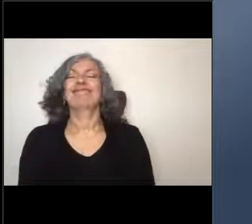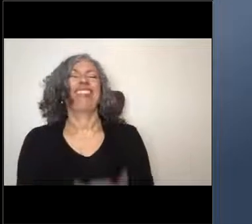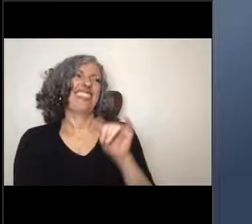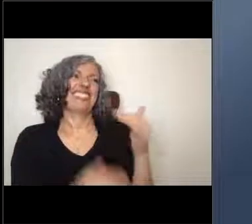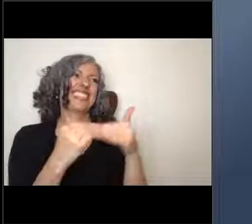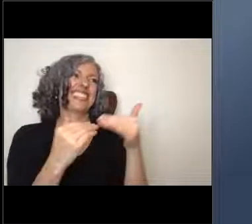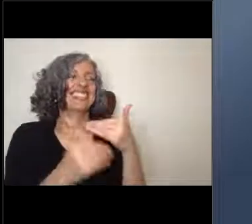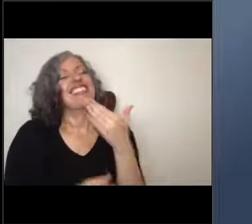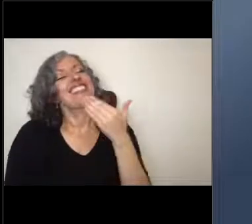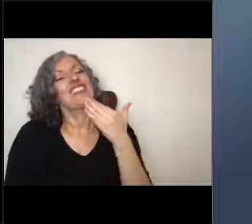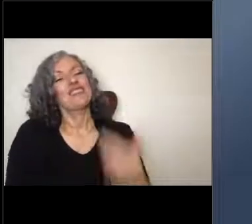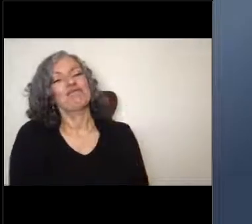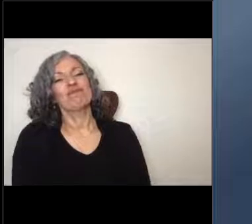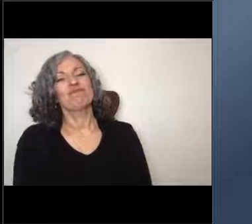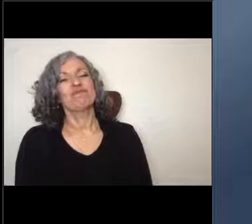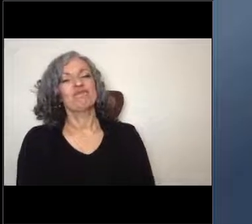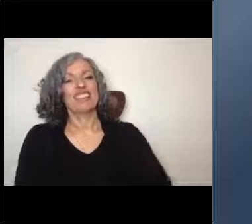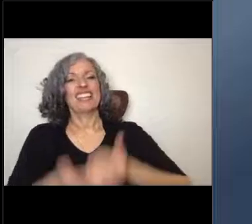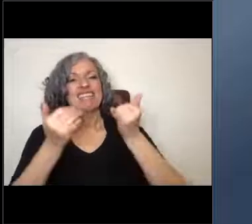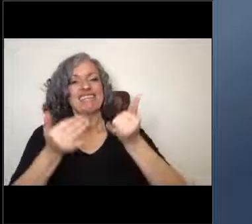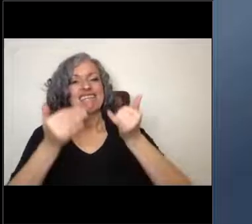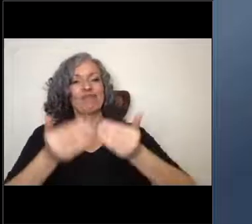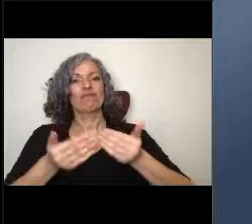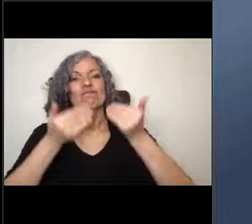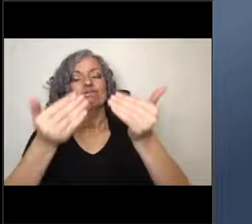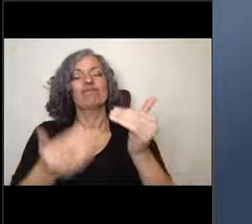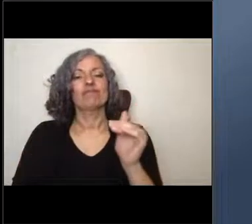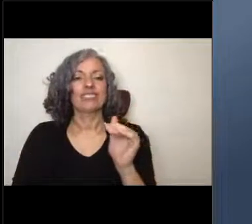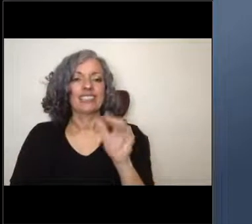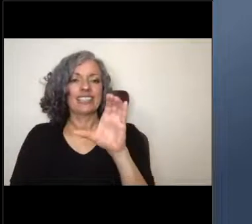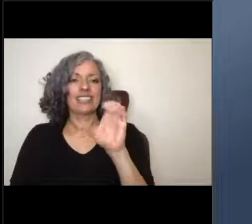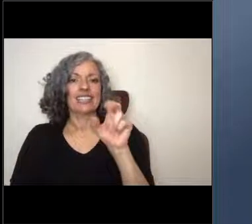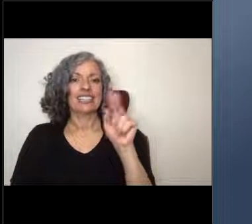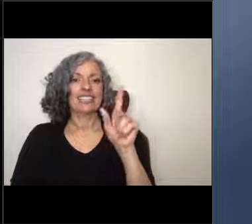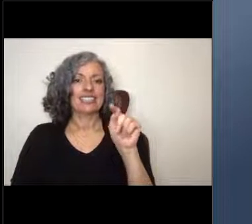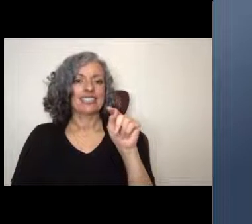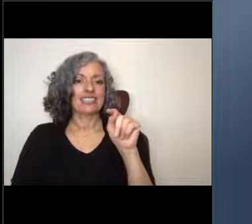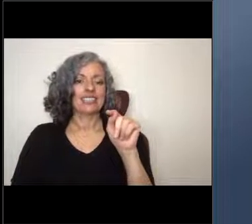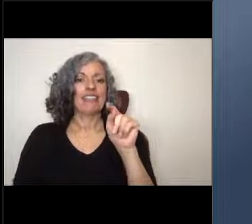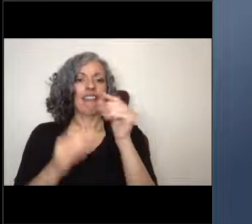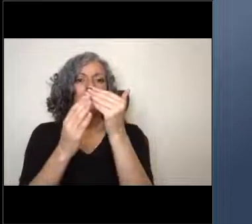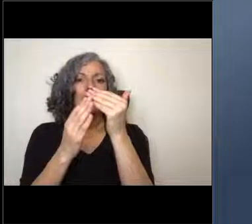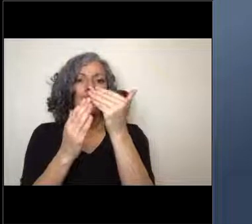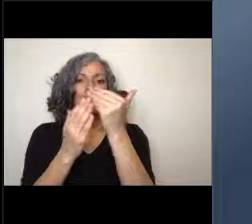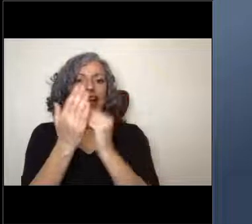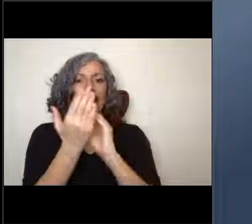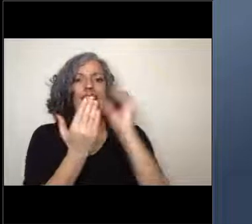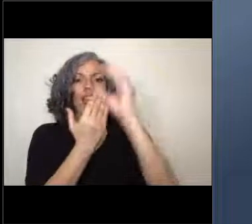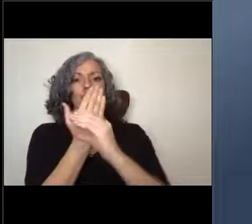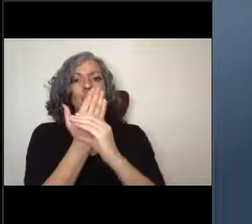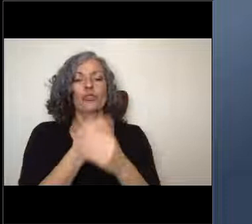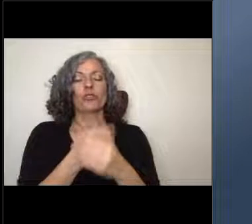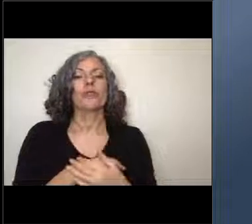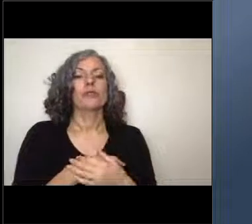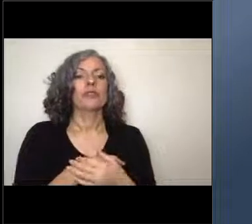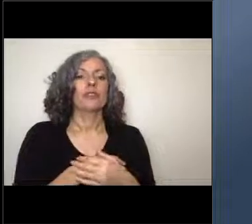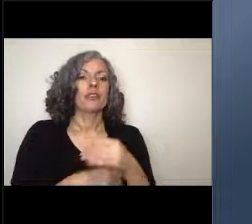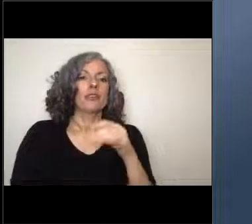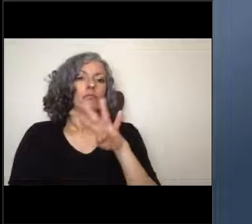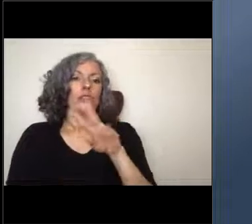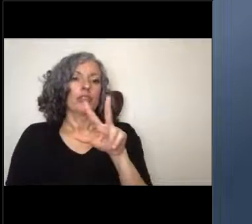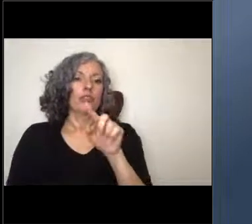you. We will now move to our consent calendar, item 43. Commissioners, tabs 43 through 59 are